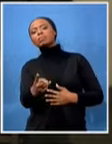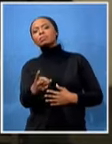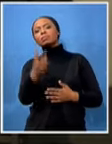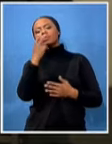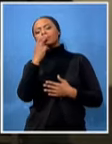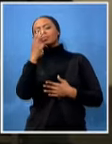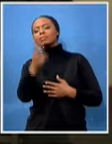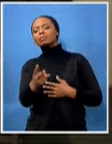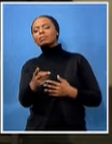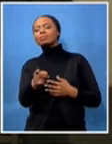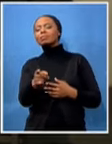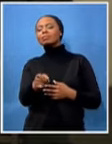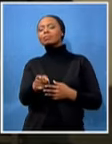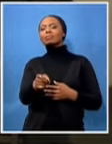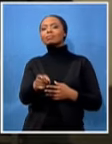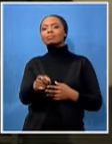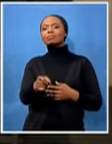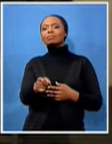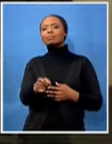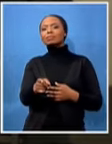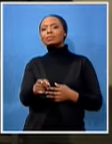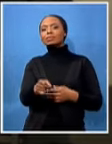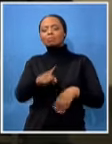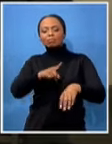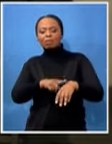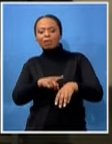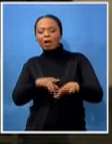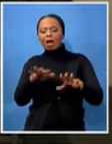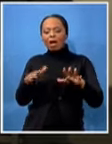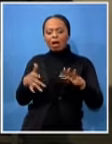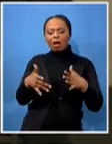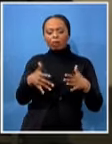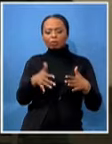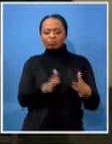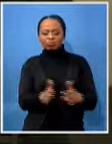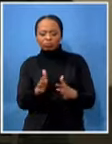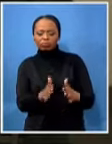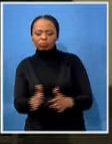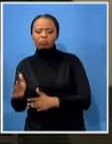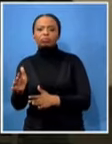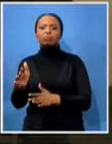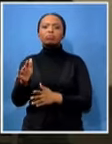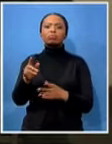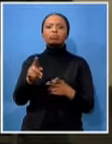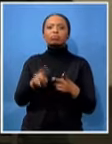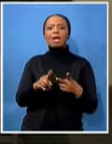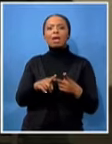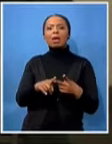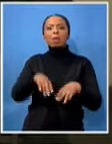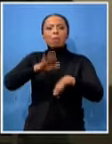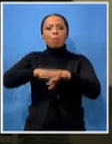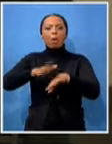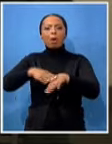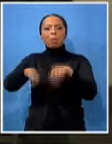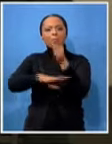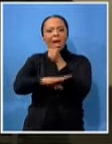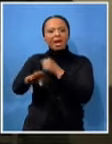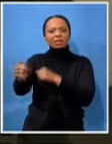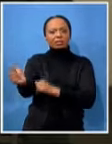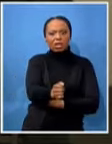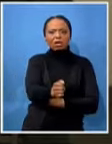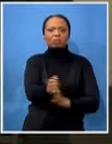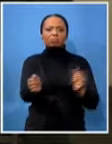tying up in terms of additional beds being available, so that no one should be turned at